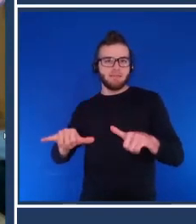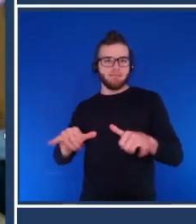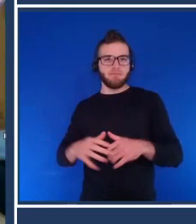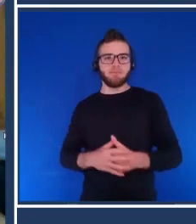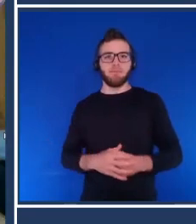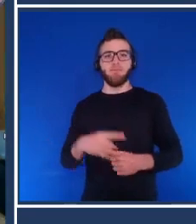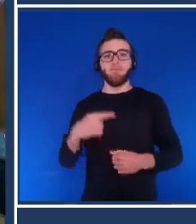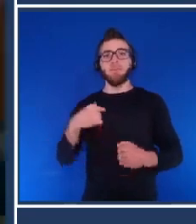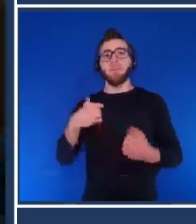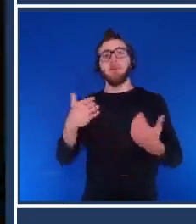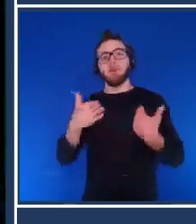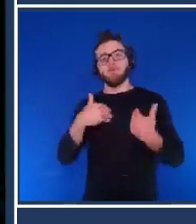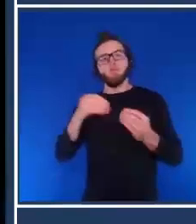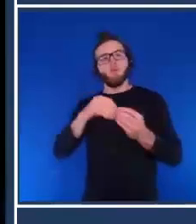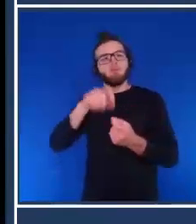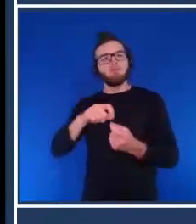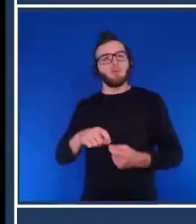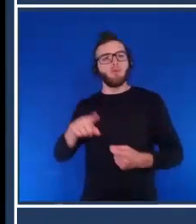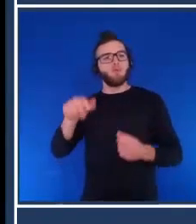download at